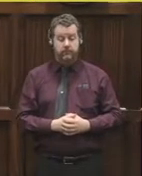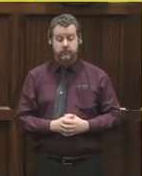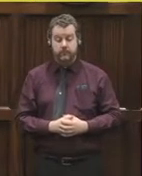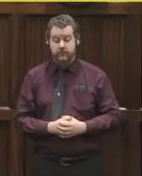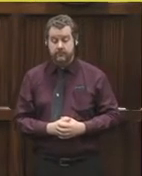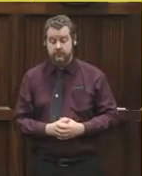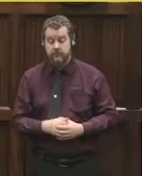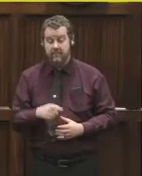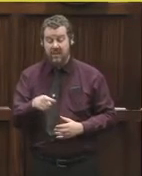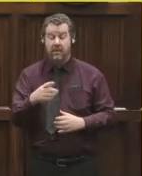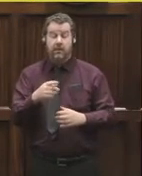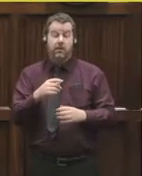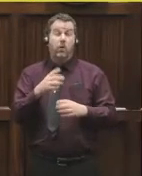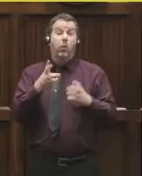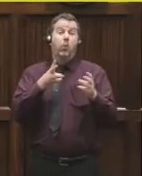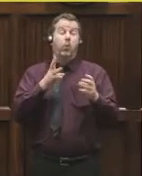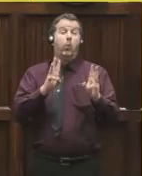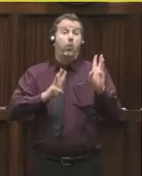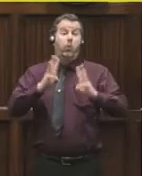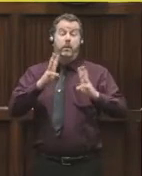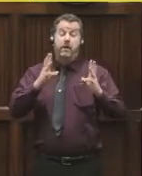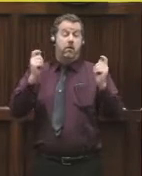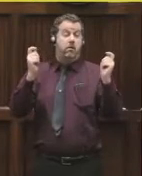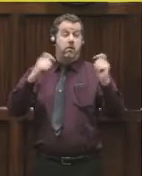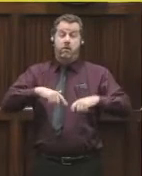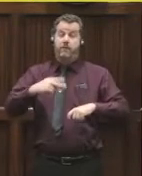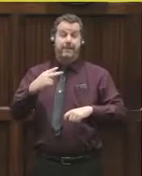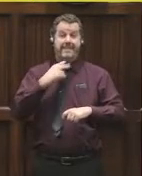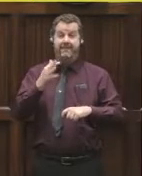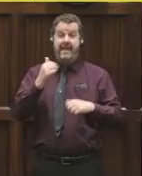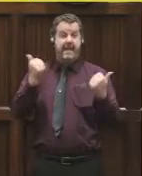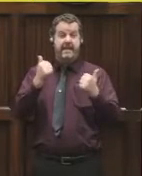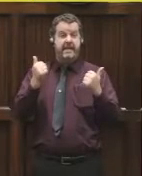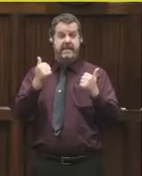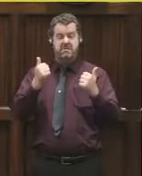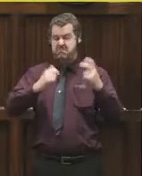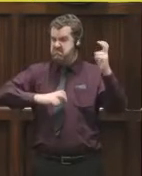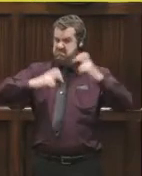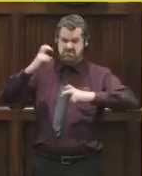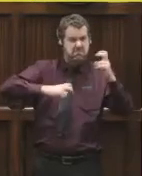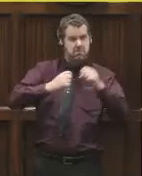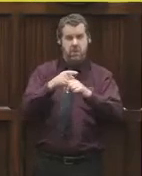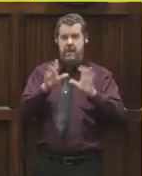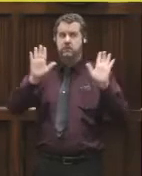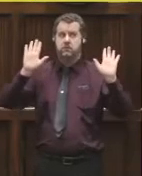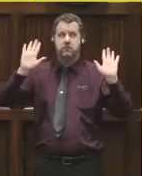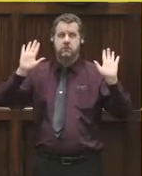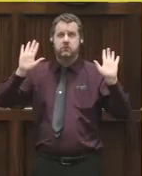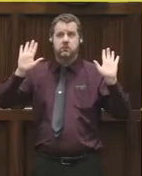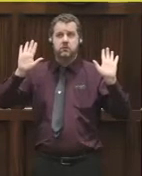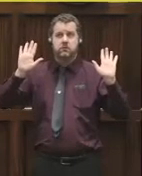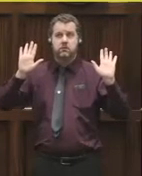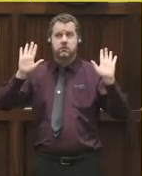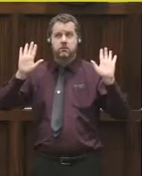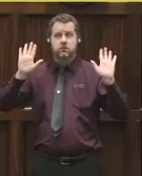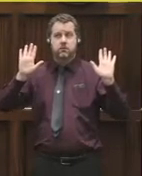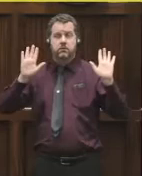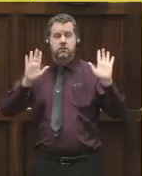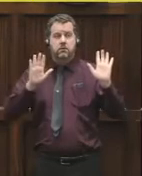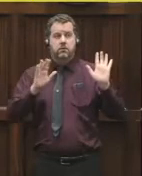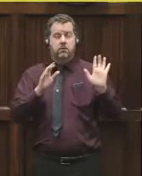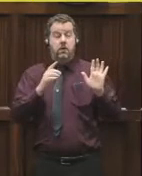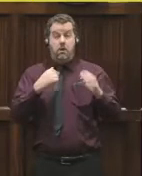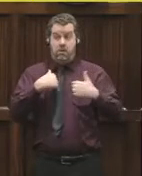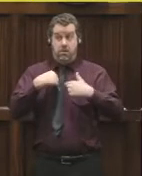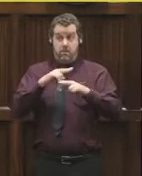An awful pity if we had any discordant approach on this. Can I just say, I was not